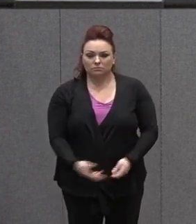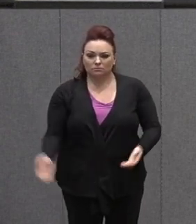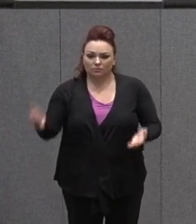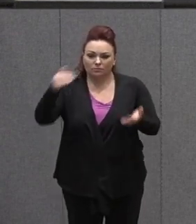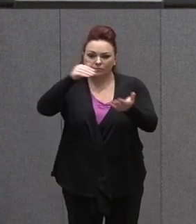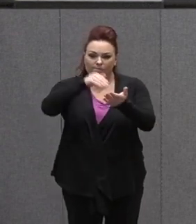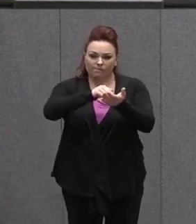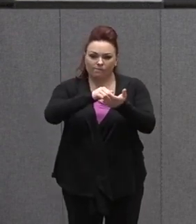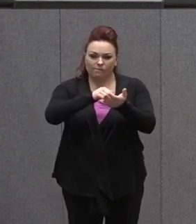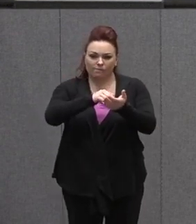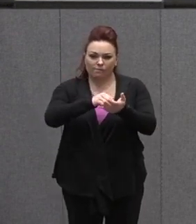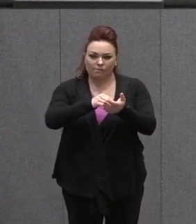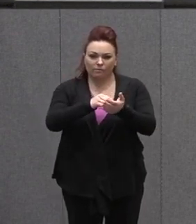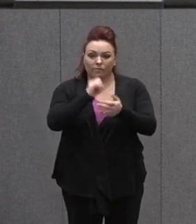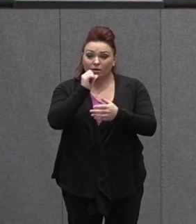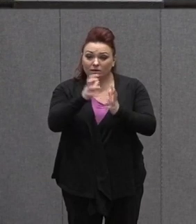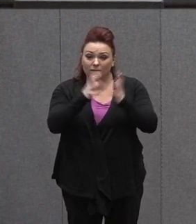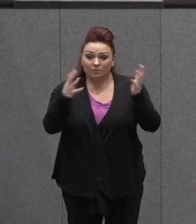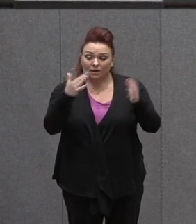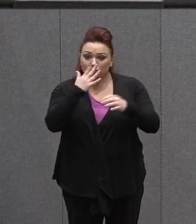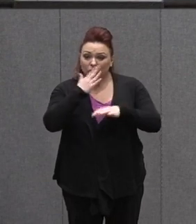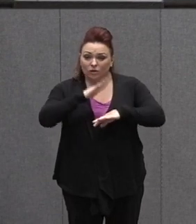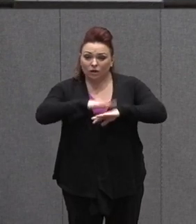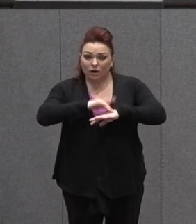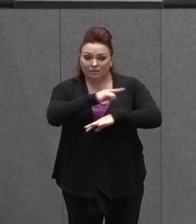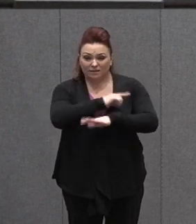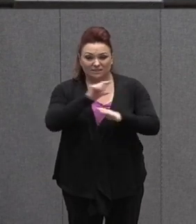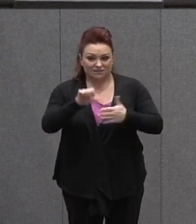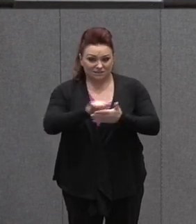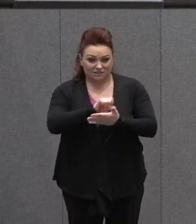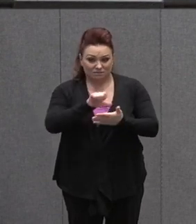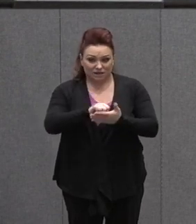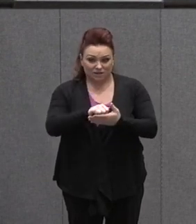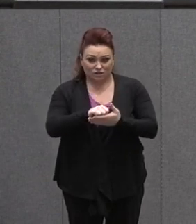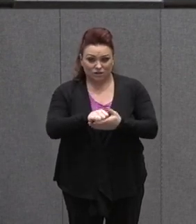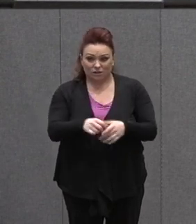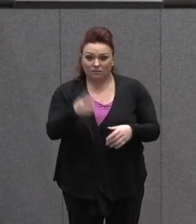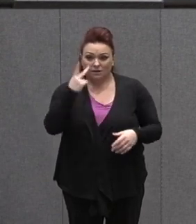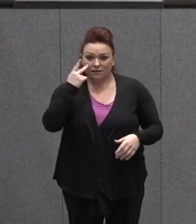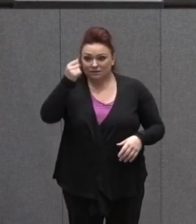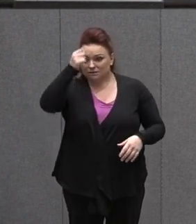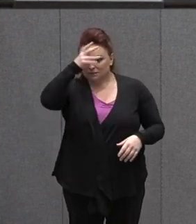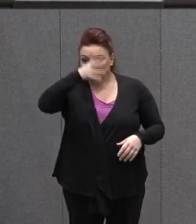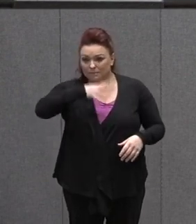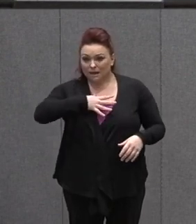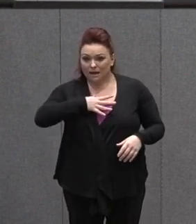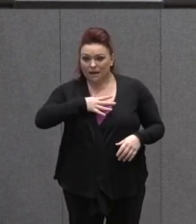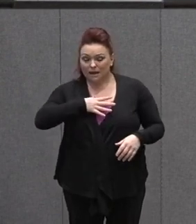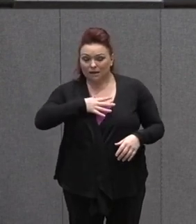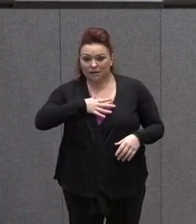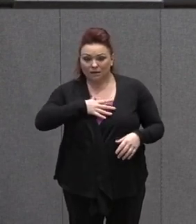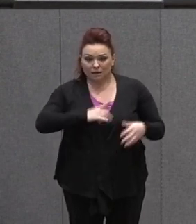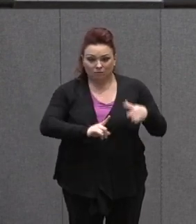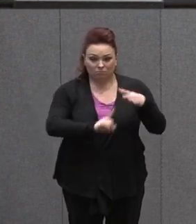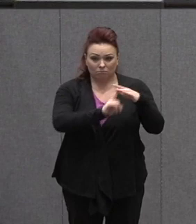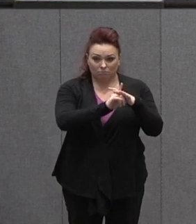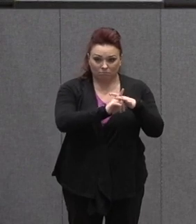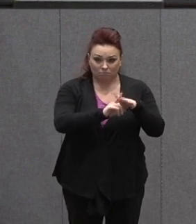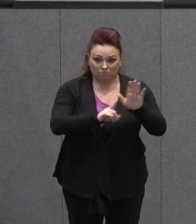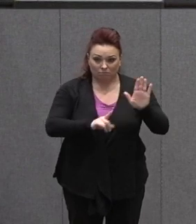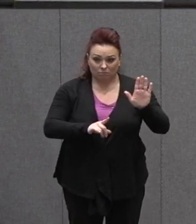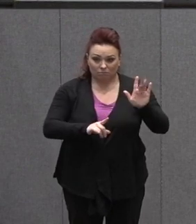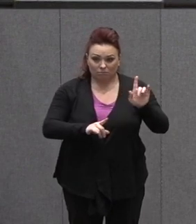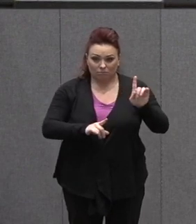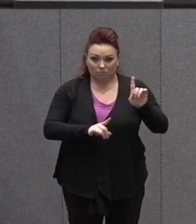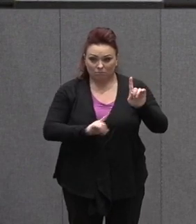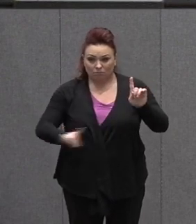Again, I notice there's not much color on this page. But I see a man appearing on both pictures.